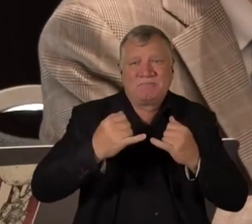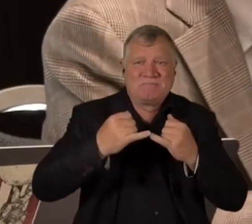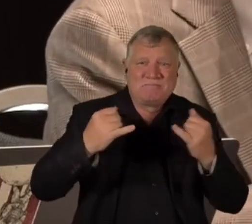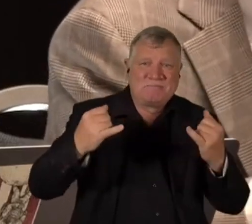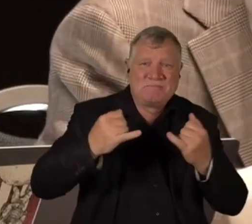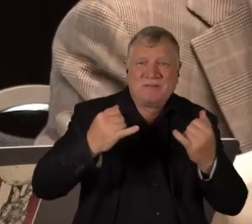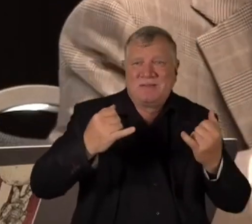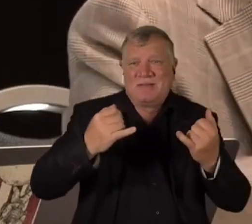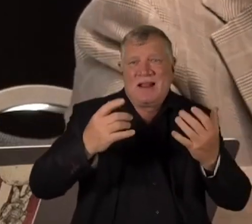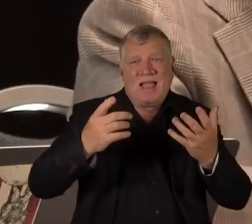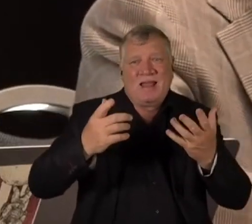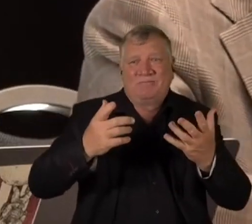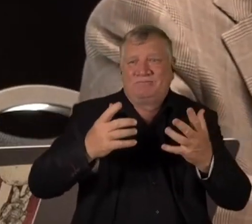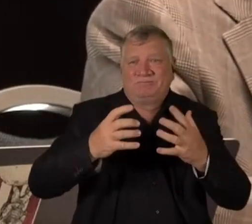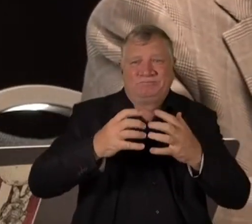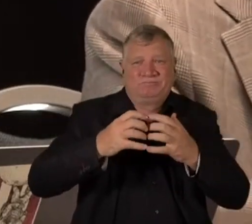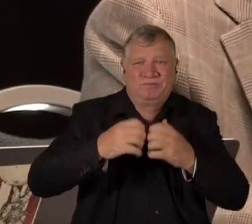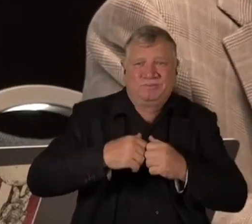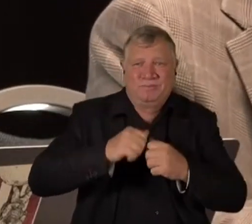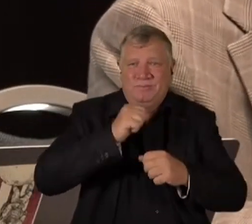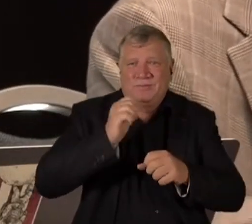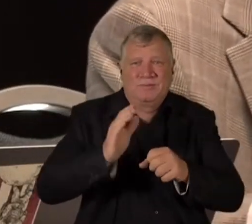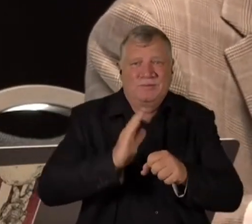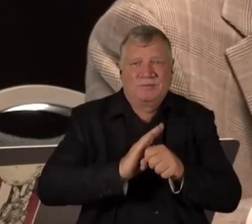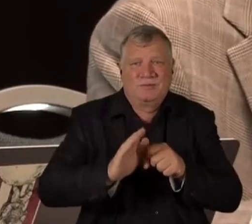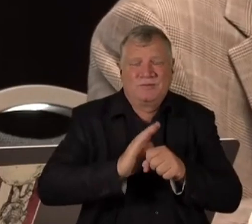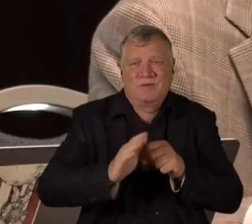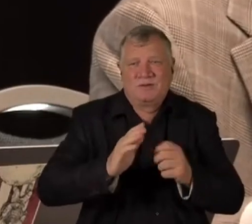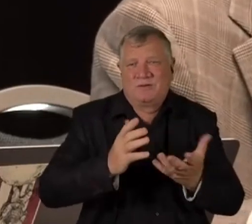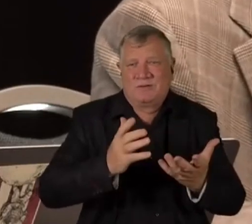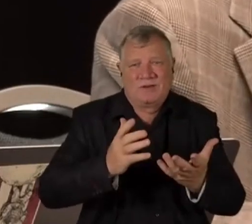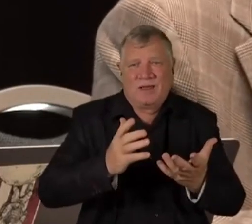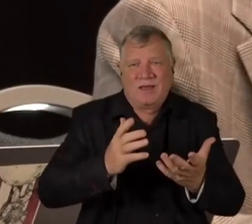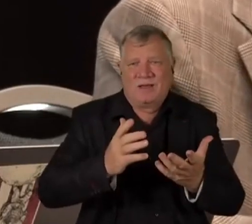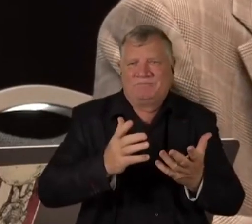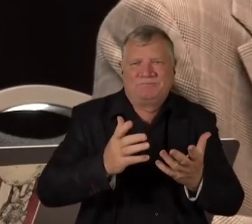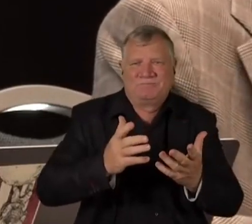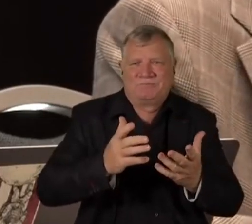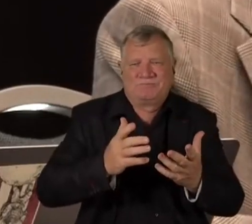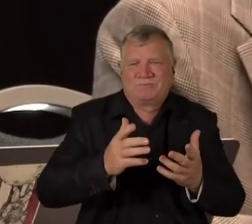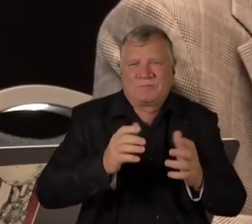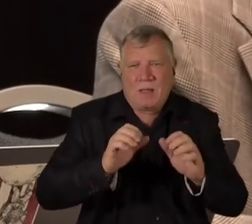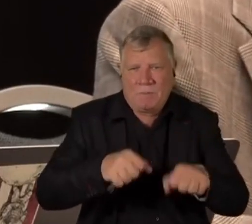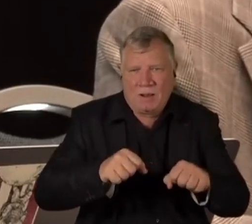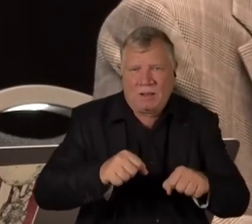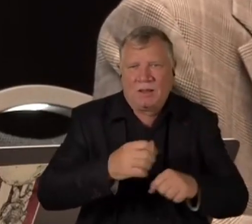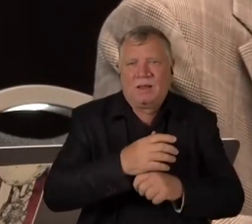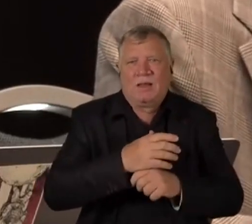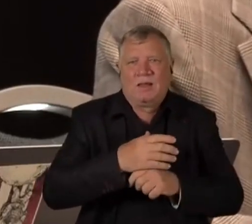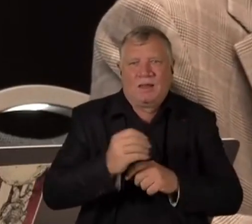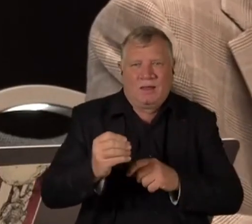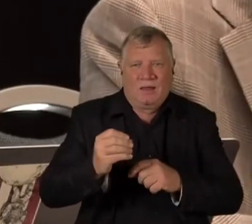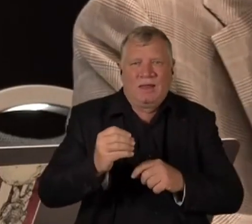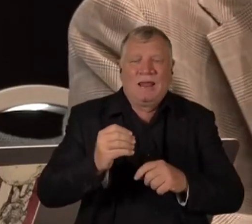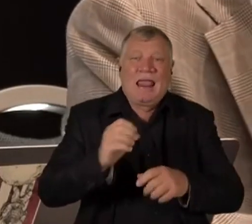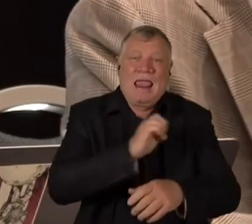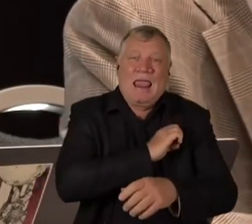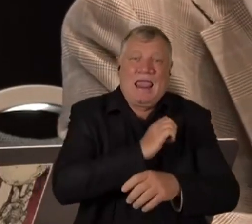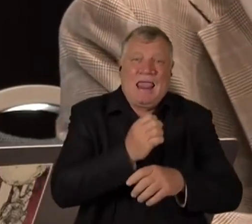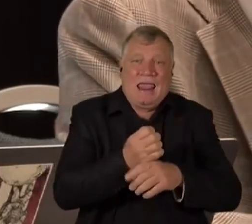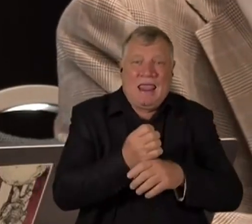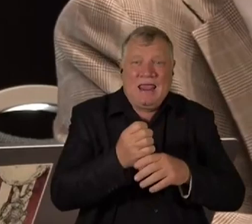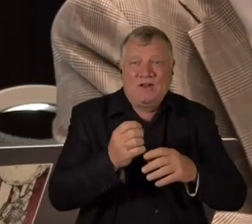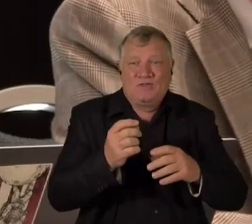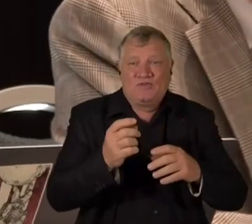sufficient capacity and has been badly maintained for decades. The energy grid continues to fail the people and businesses of